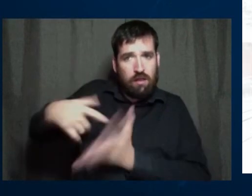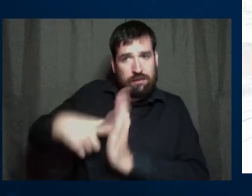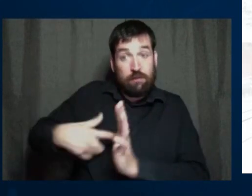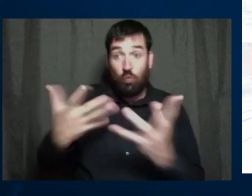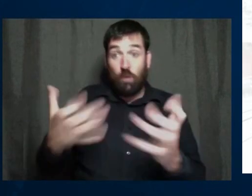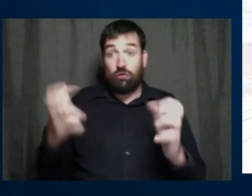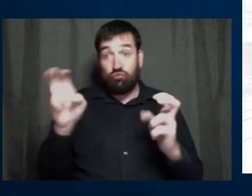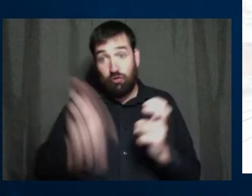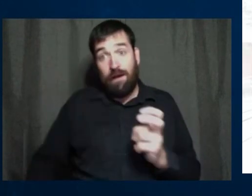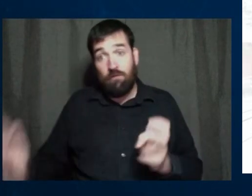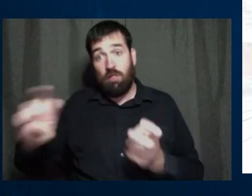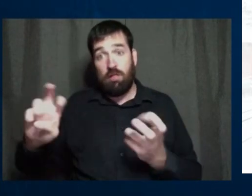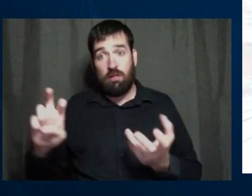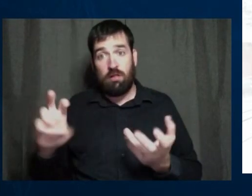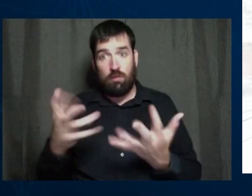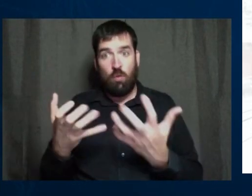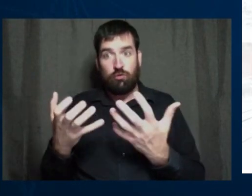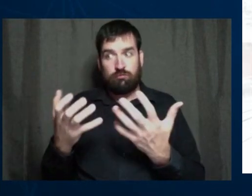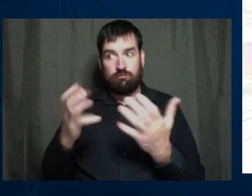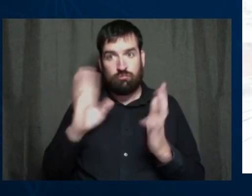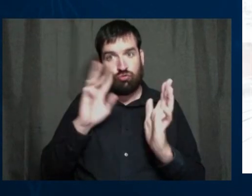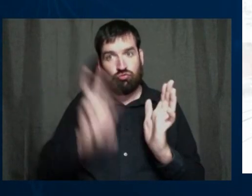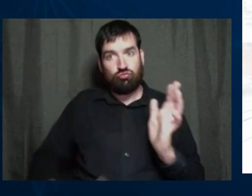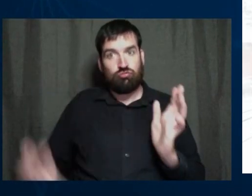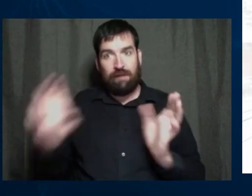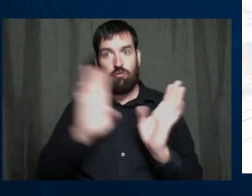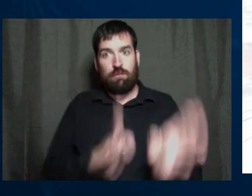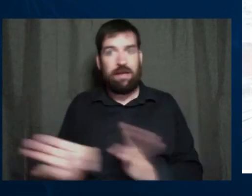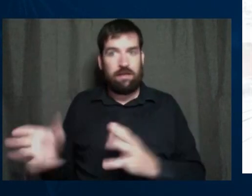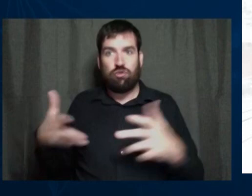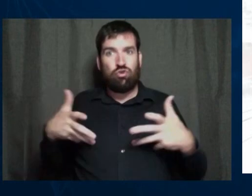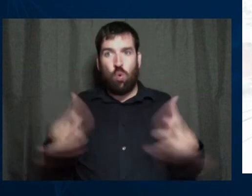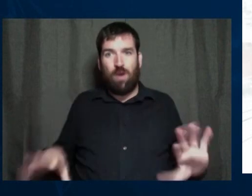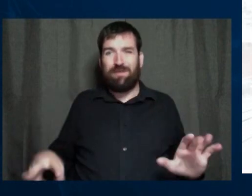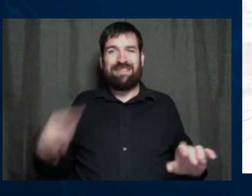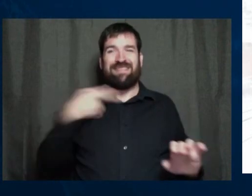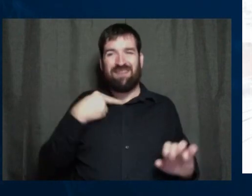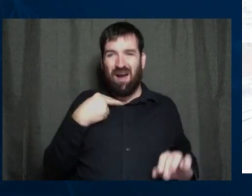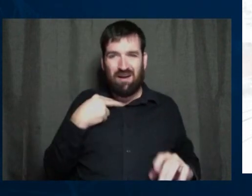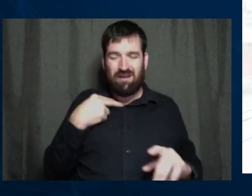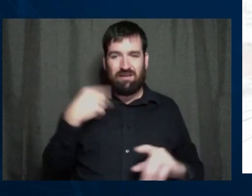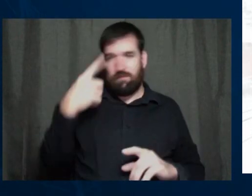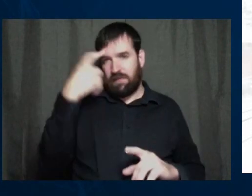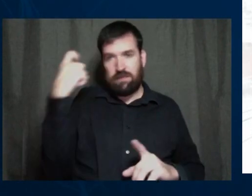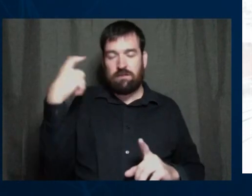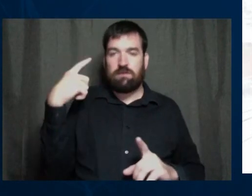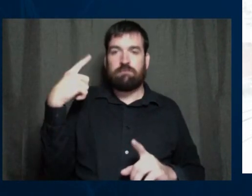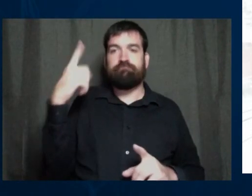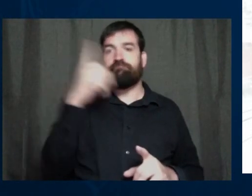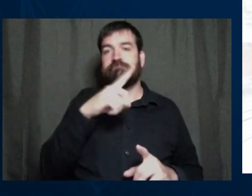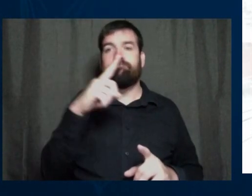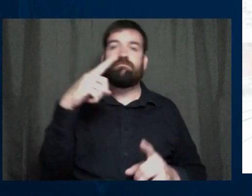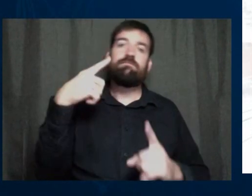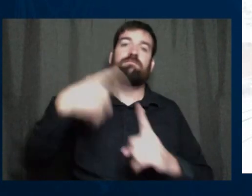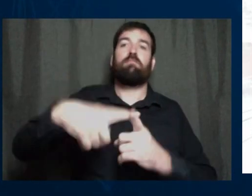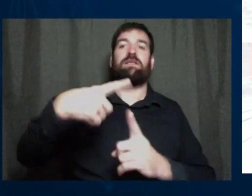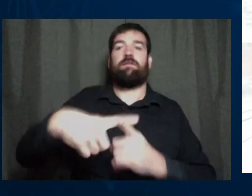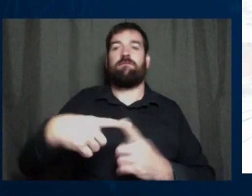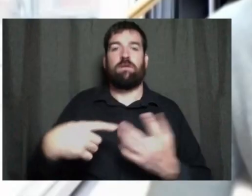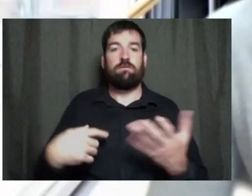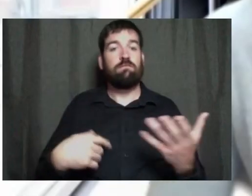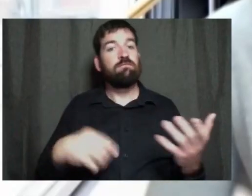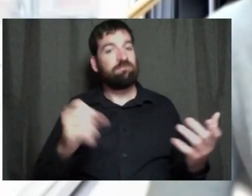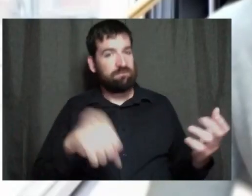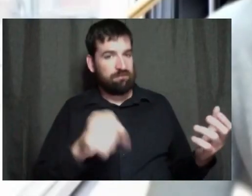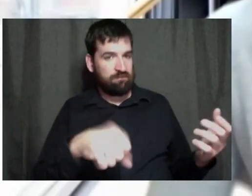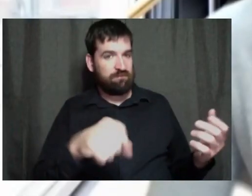she's wanting to make travel plans, doesn't want to get stuck not being able to get home because she's testing positive. What are your thoughts? Yeah, we